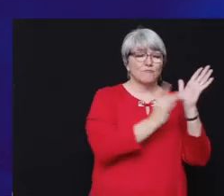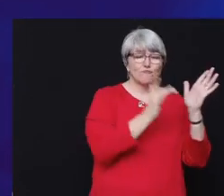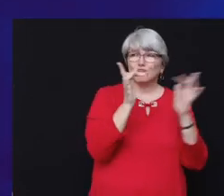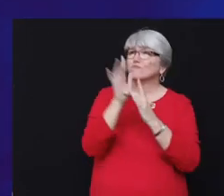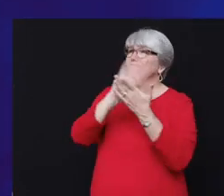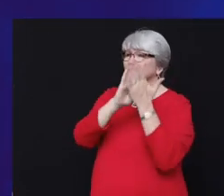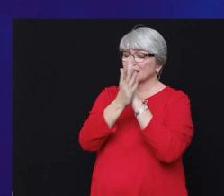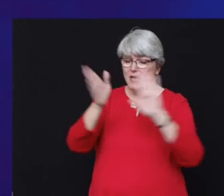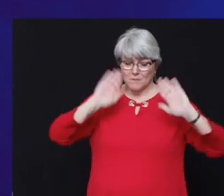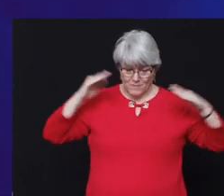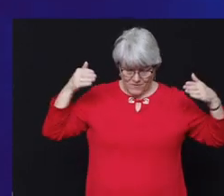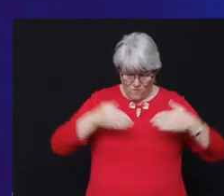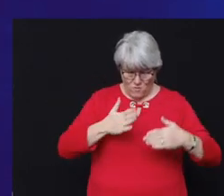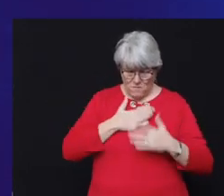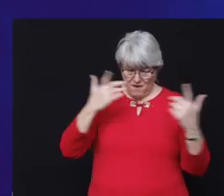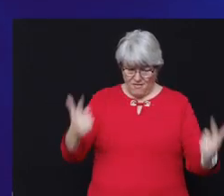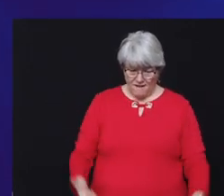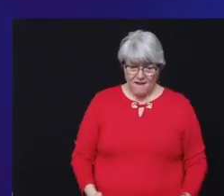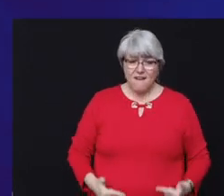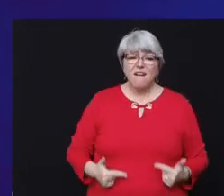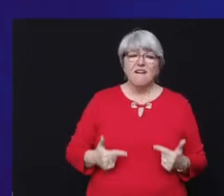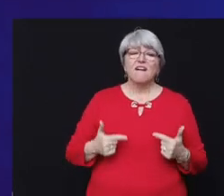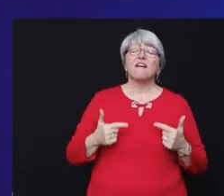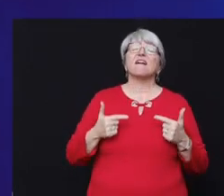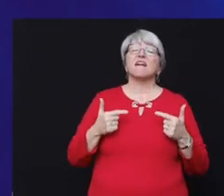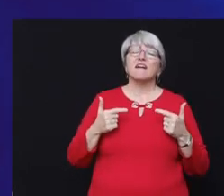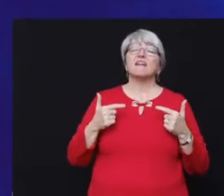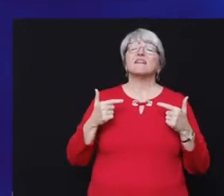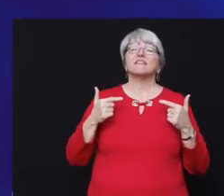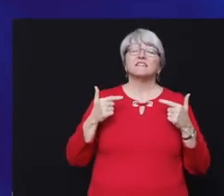Jesus, be the center of my